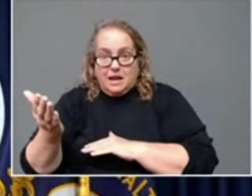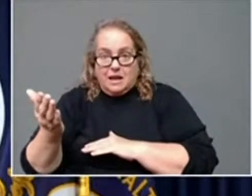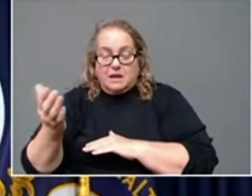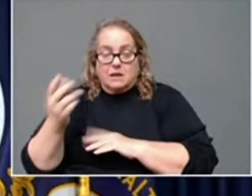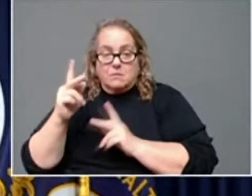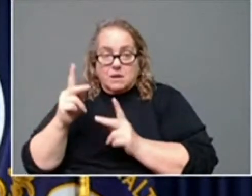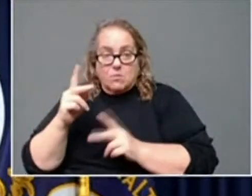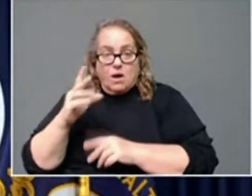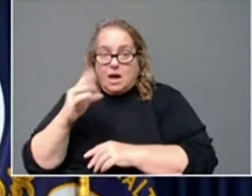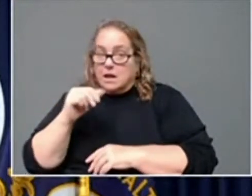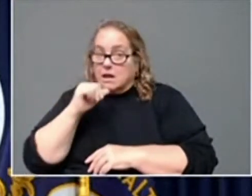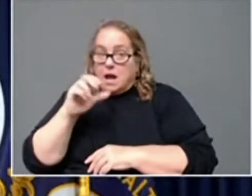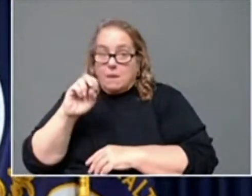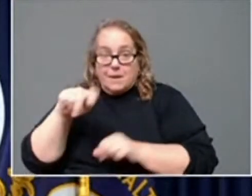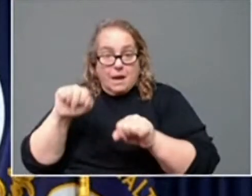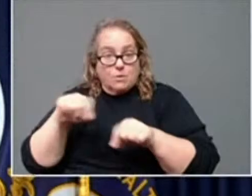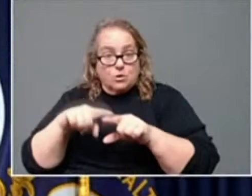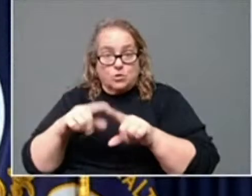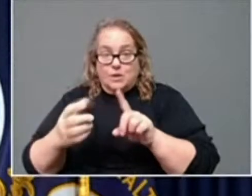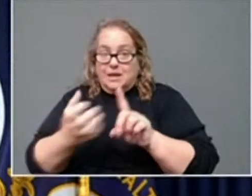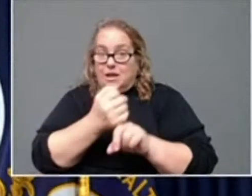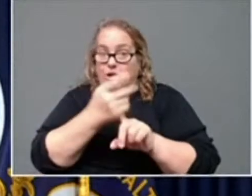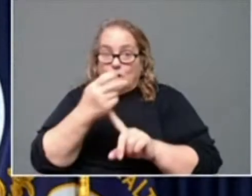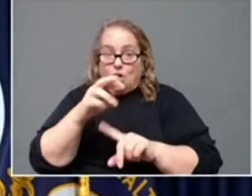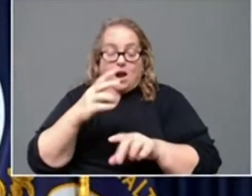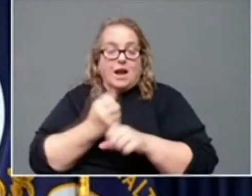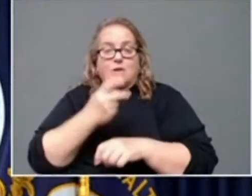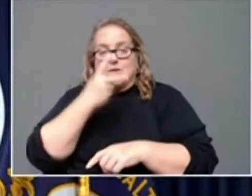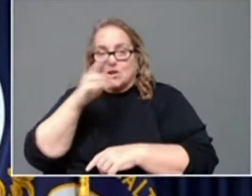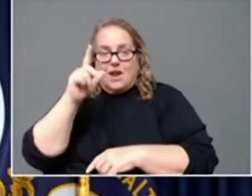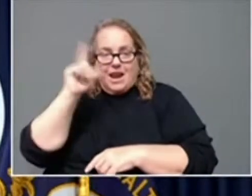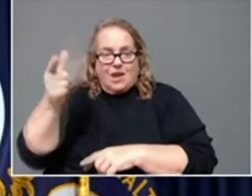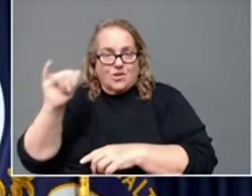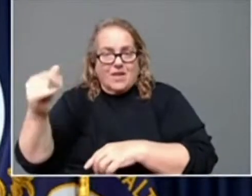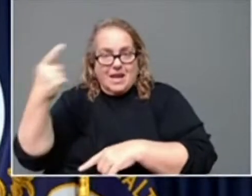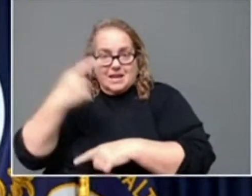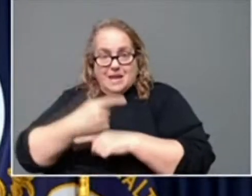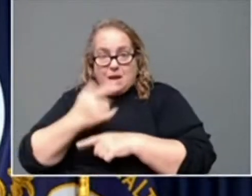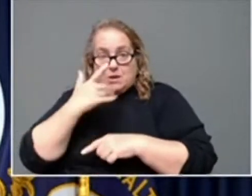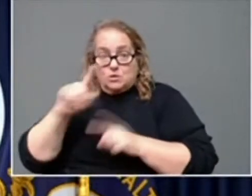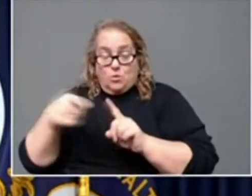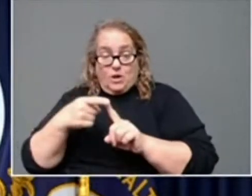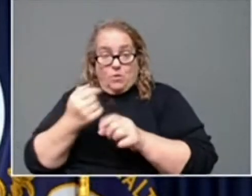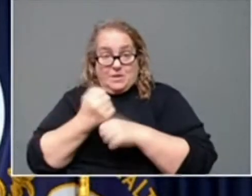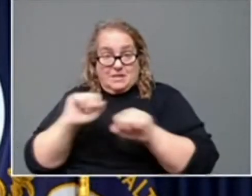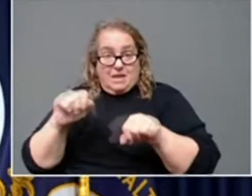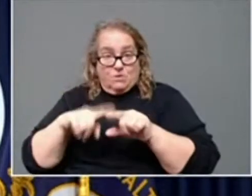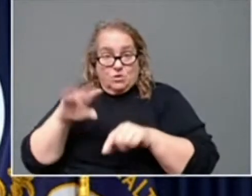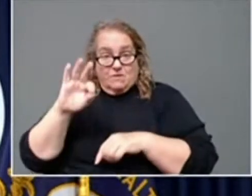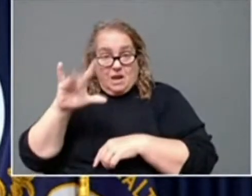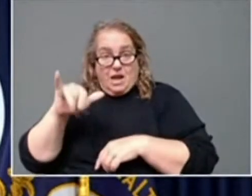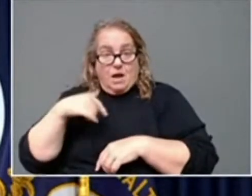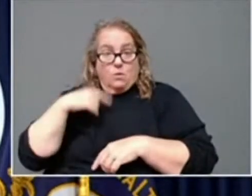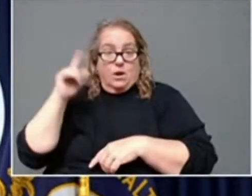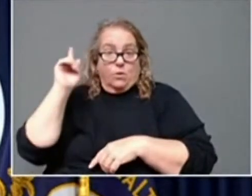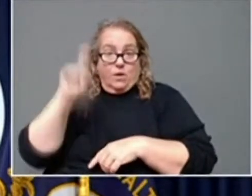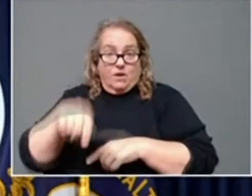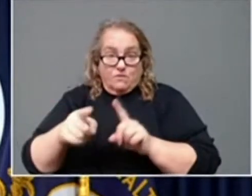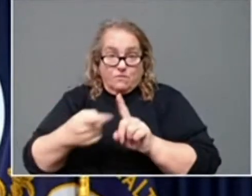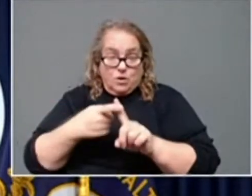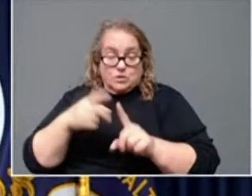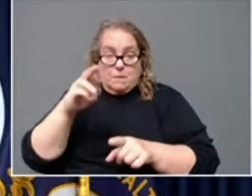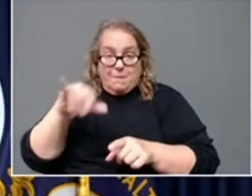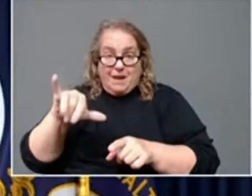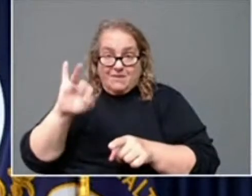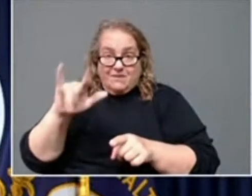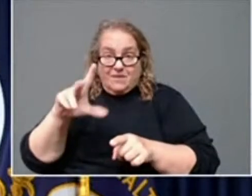Not being able to get her. Got to see her later that day because the moment it was safe to fly, we went first to Mayfield and then to Dawson. Got to